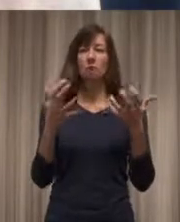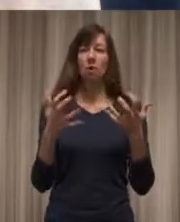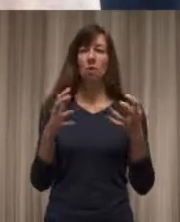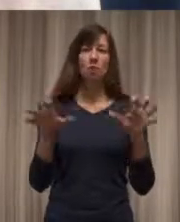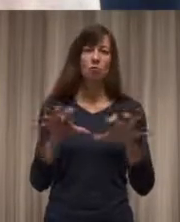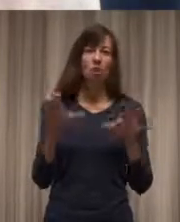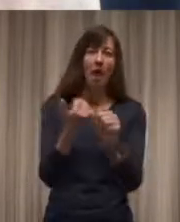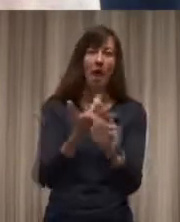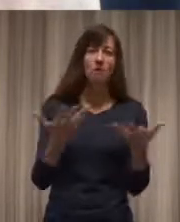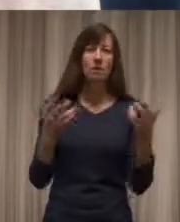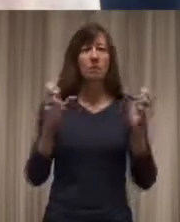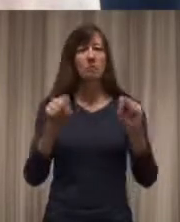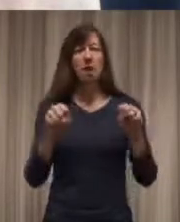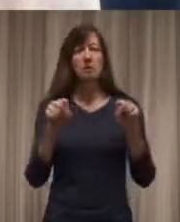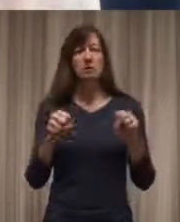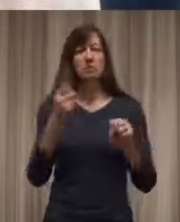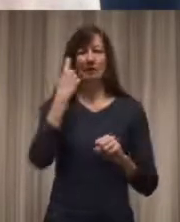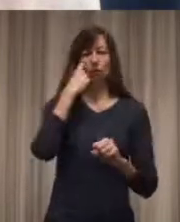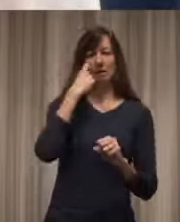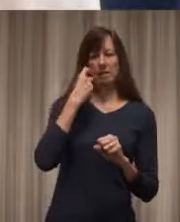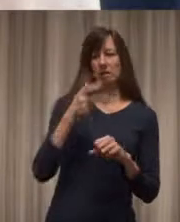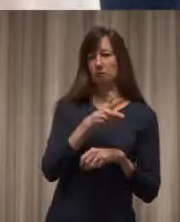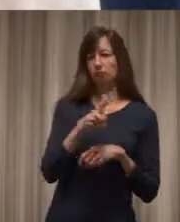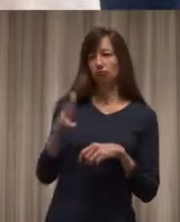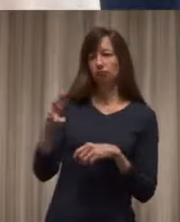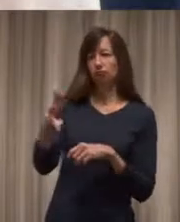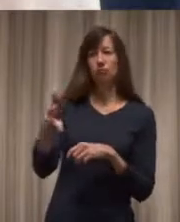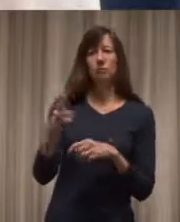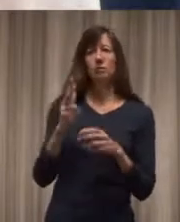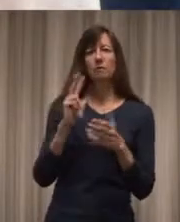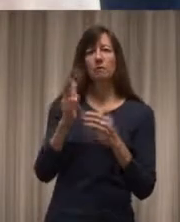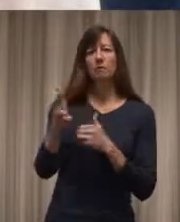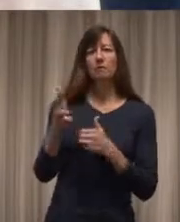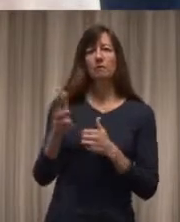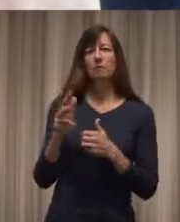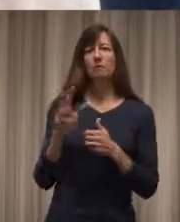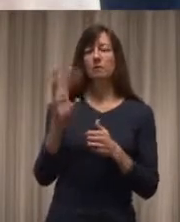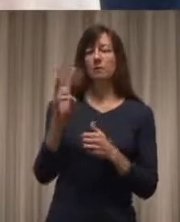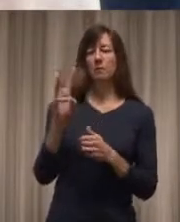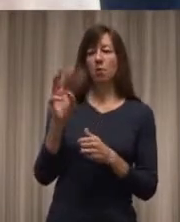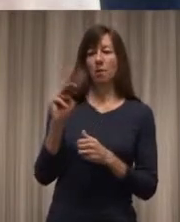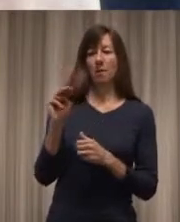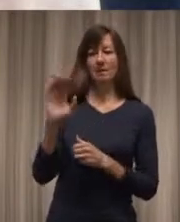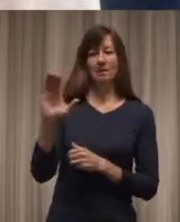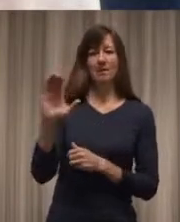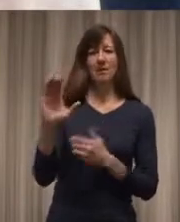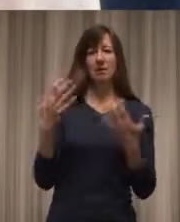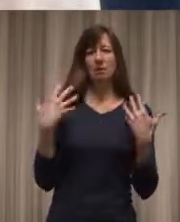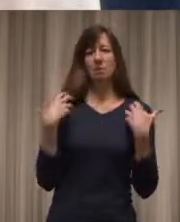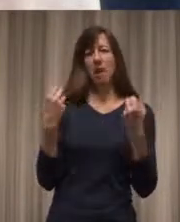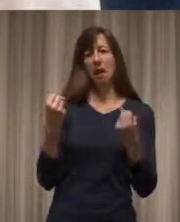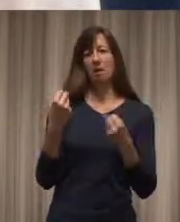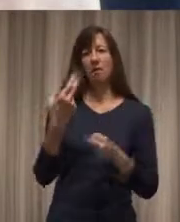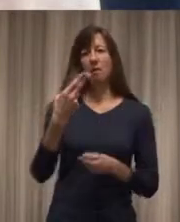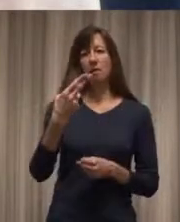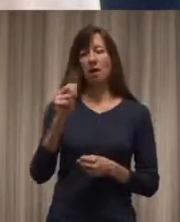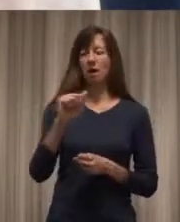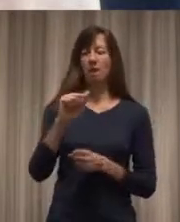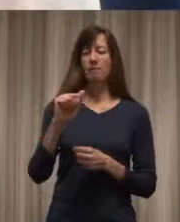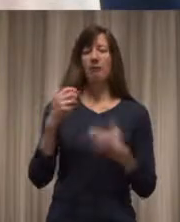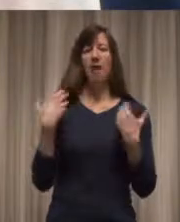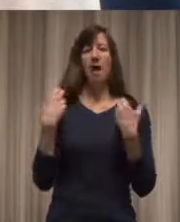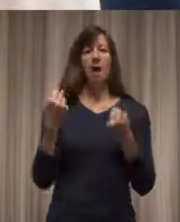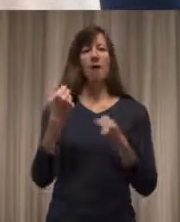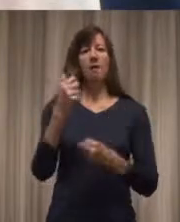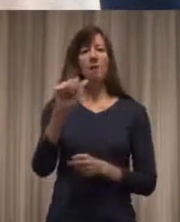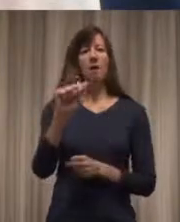our Midtown Kingston site with WMC today, with Health Alliance WMC today, and saw that there was a line